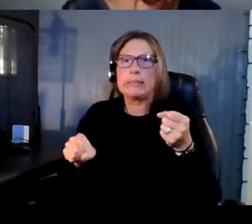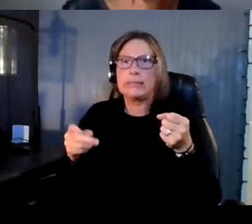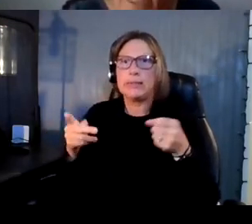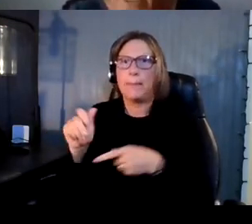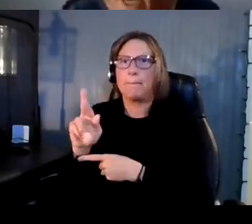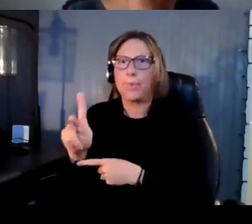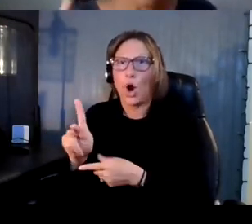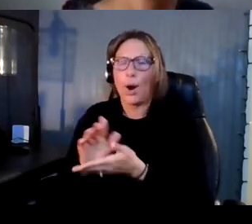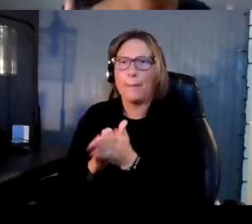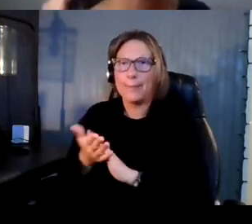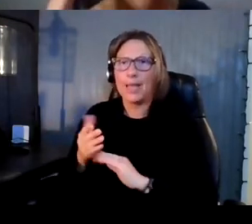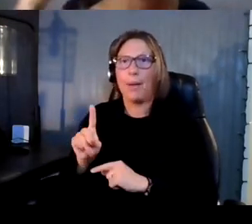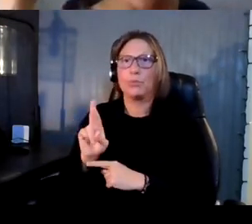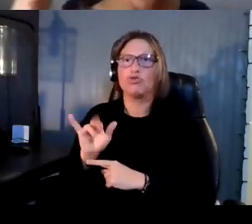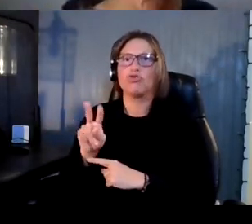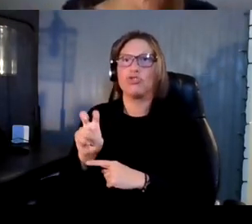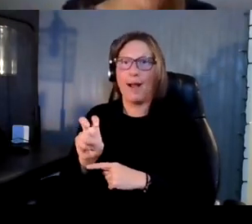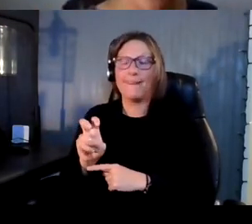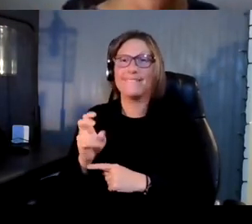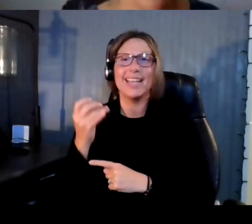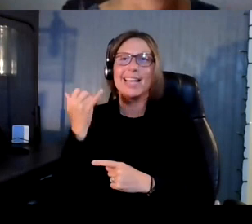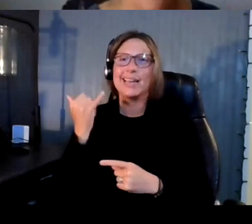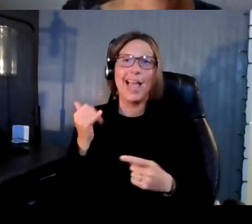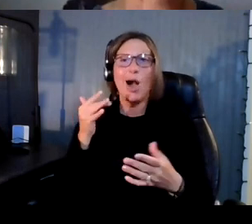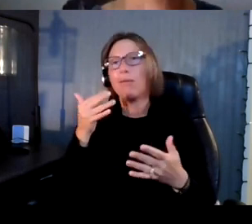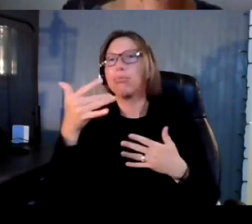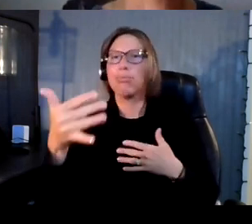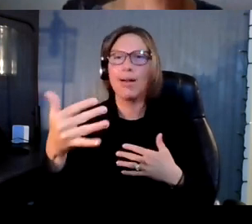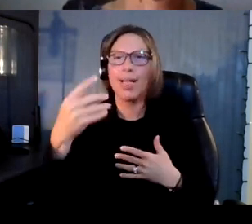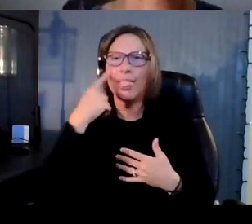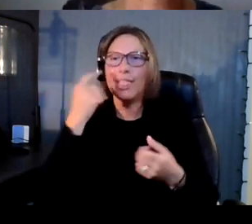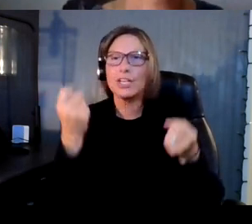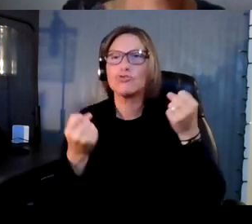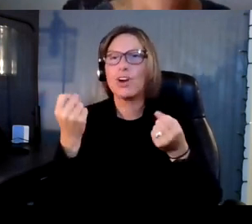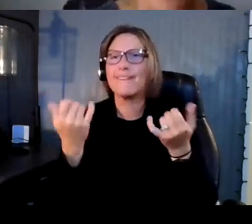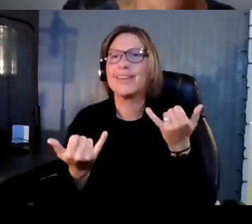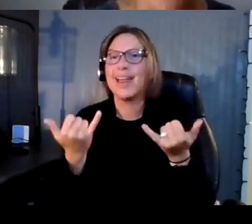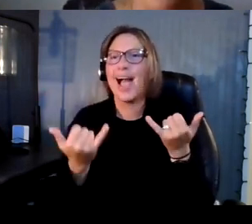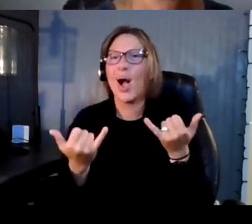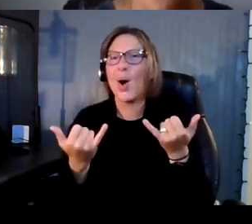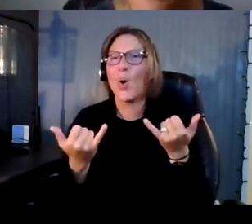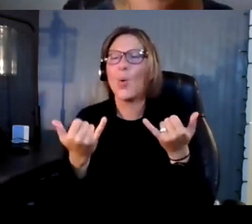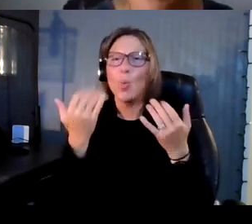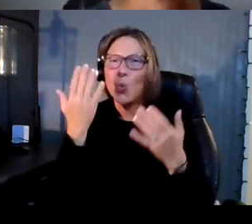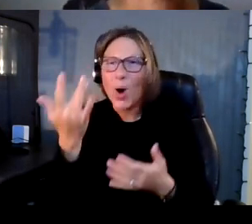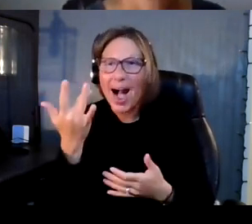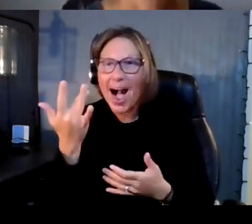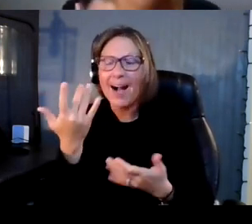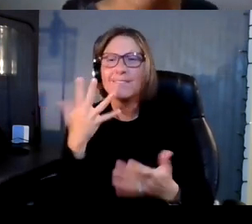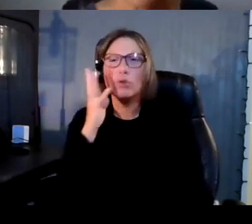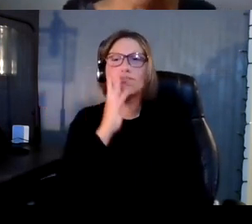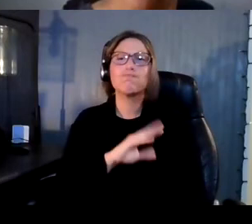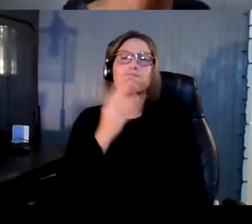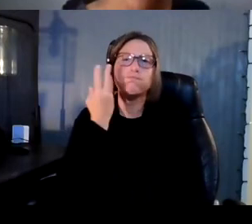you're driving and now fast forward and think about how you drive to things. It's because you know those things so